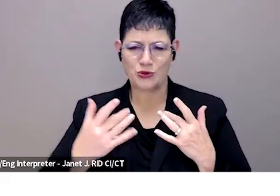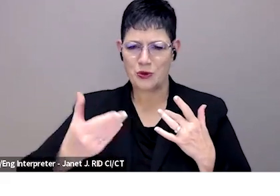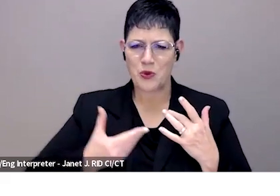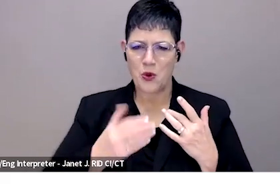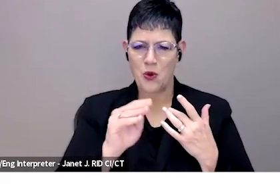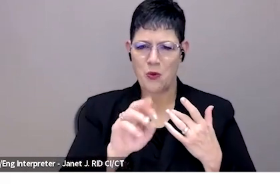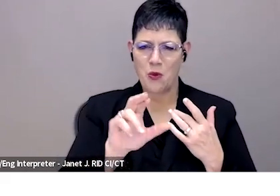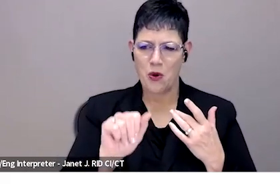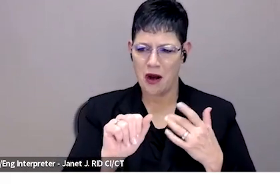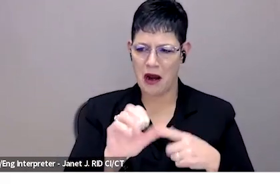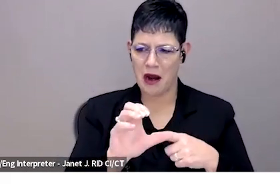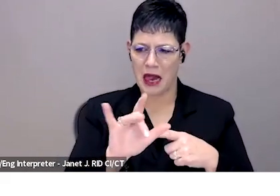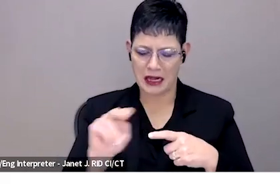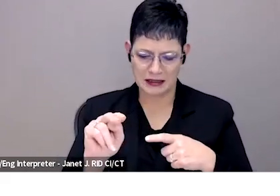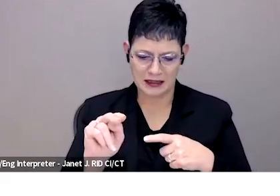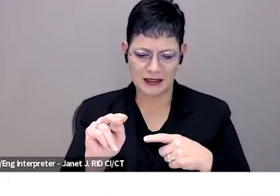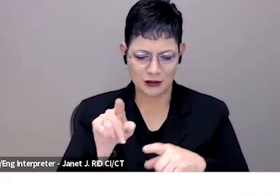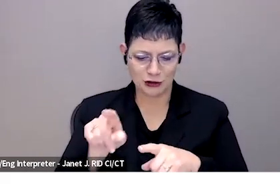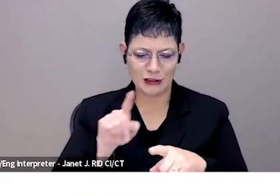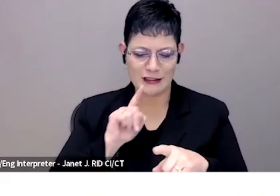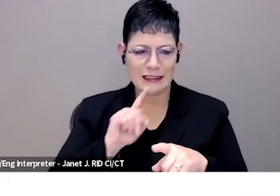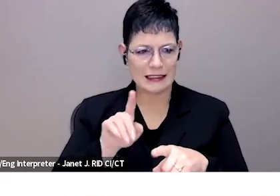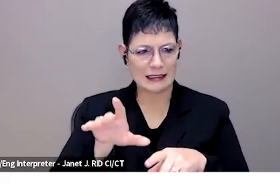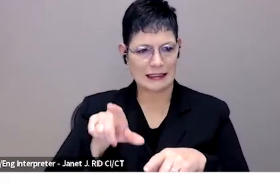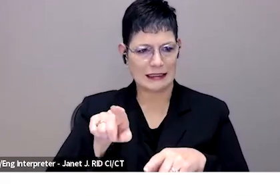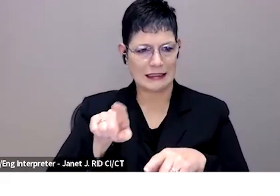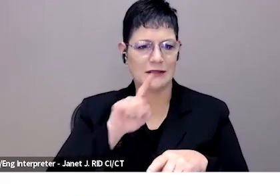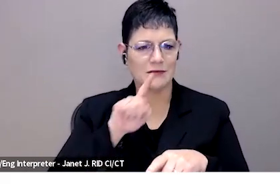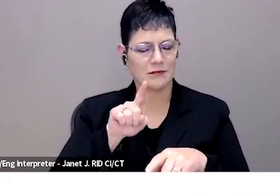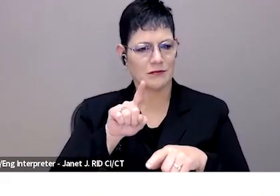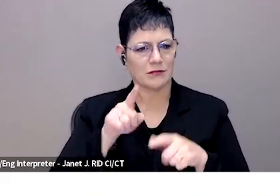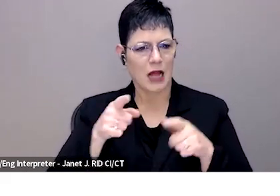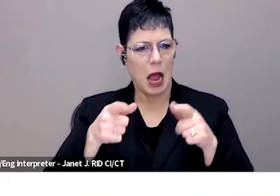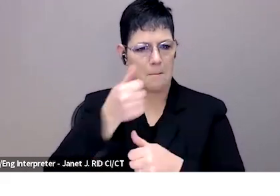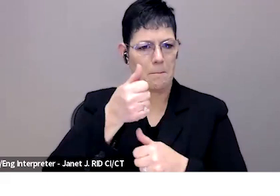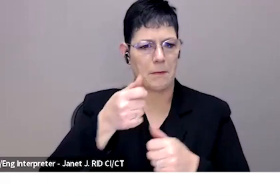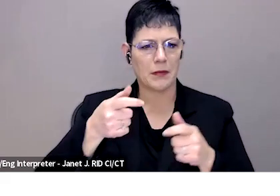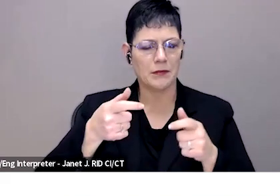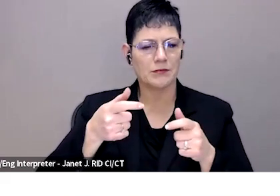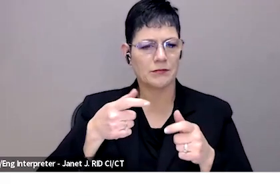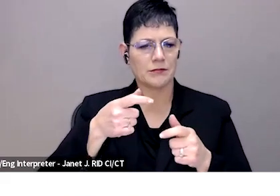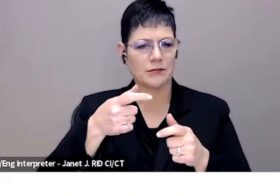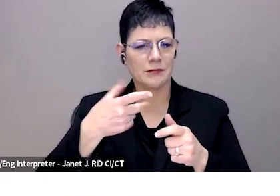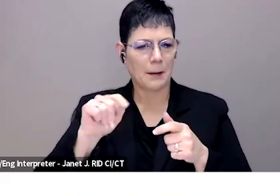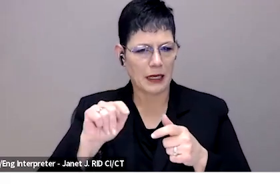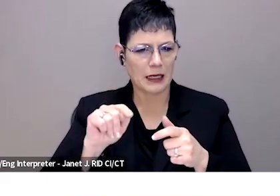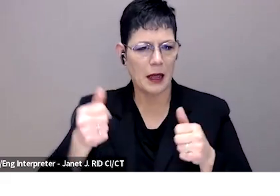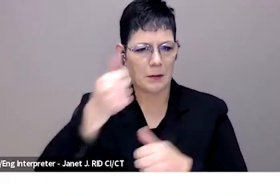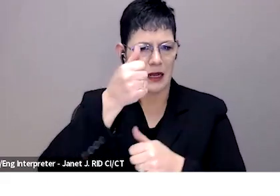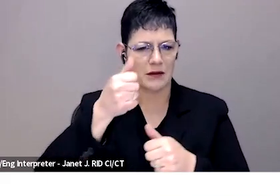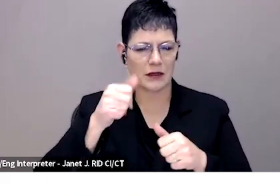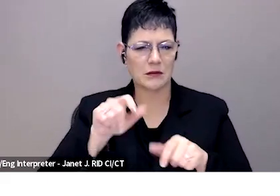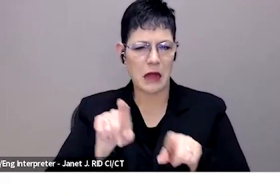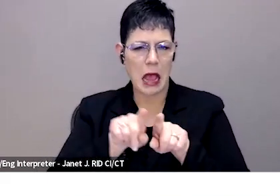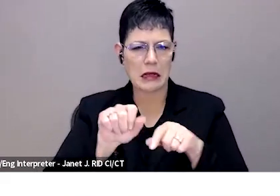Kelson joining us today. Maura is the Principal Deputy Administrator, performing the duties of the ACL